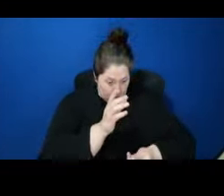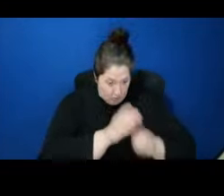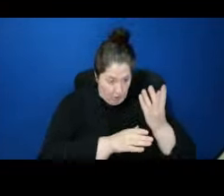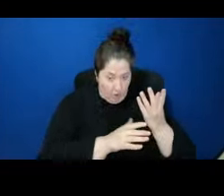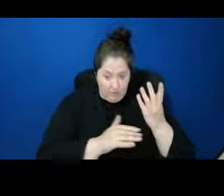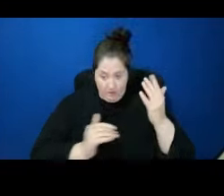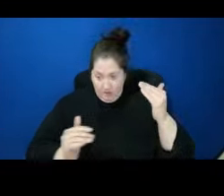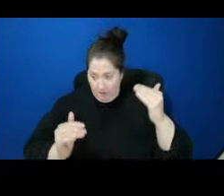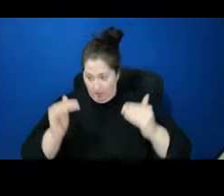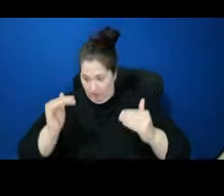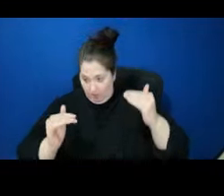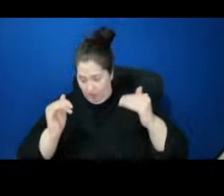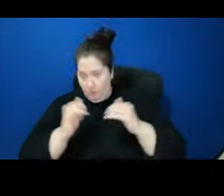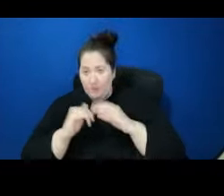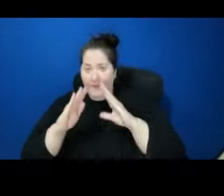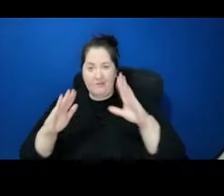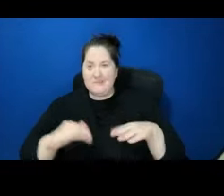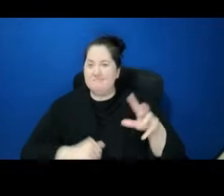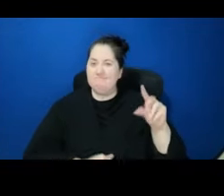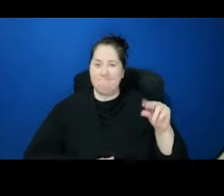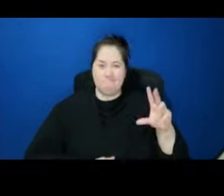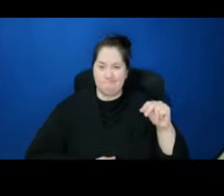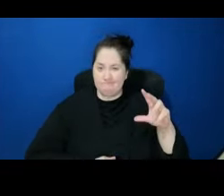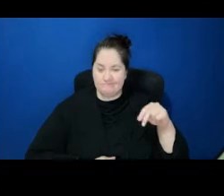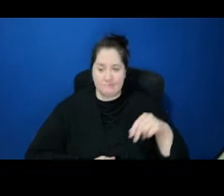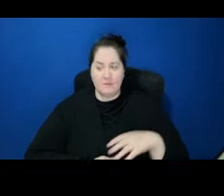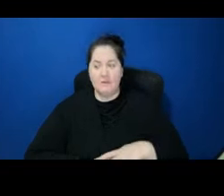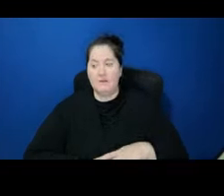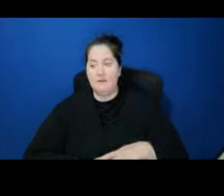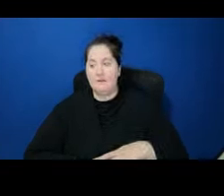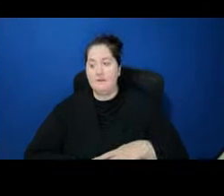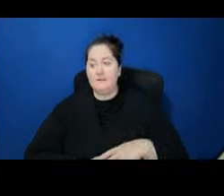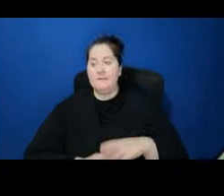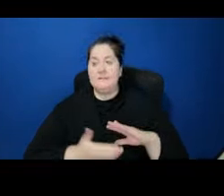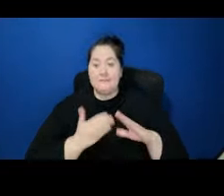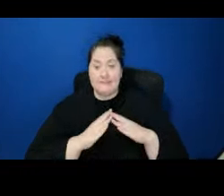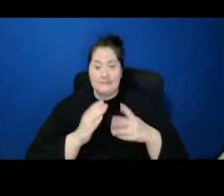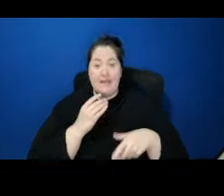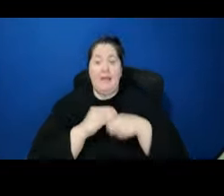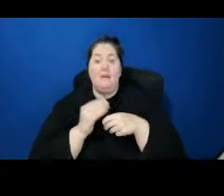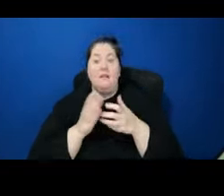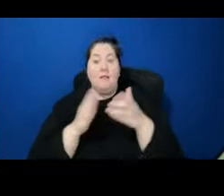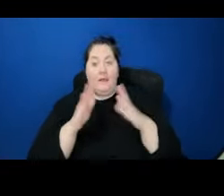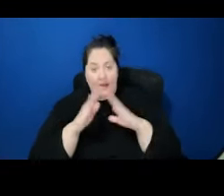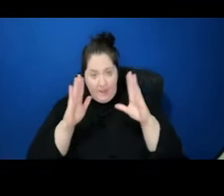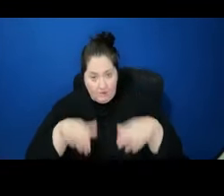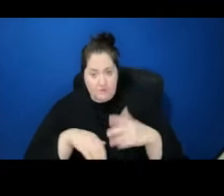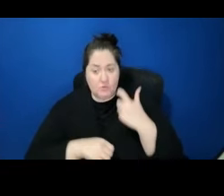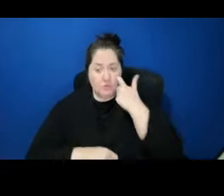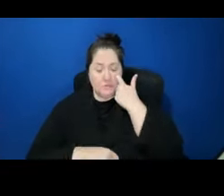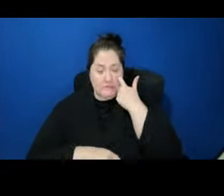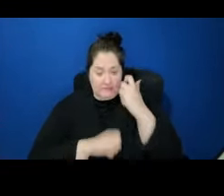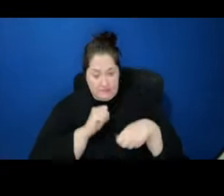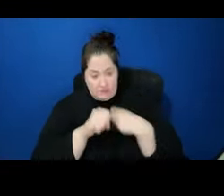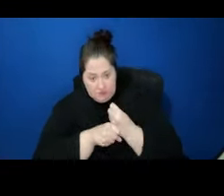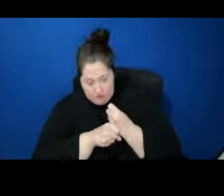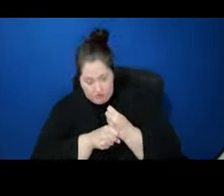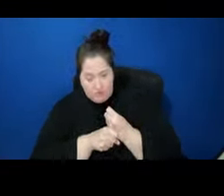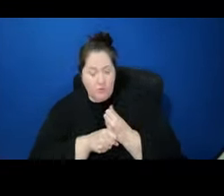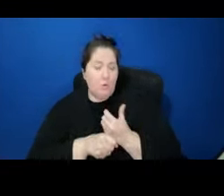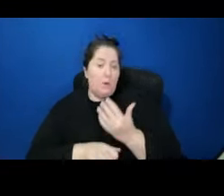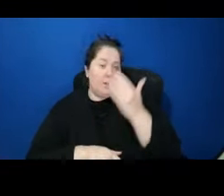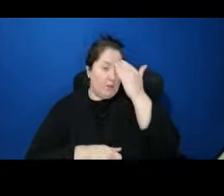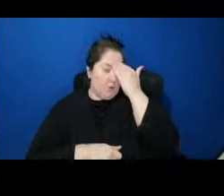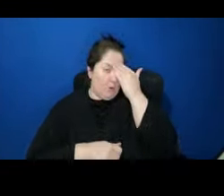been built, even though the city has added a considerable amount of housing in recent years. We know that there's more